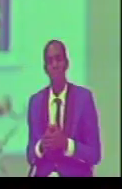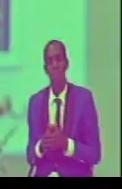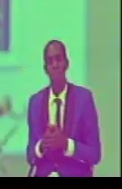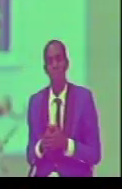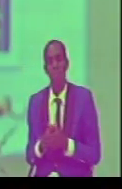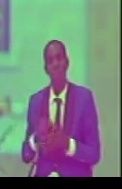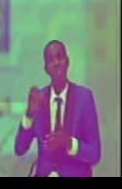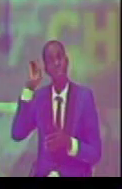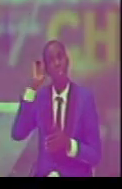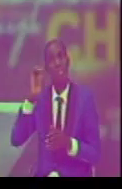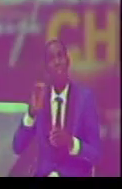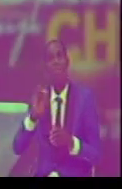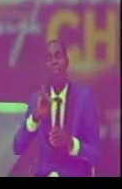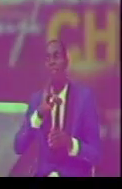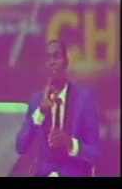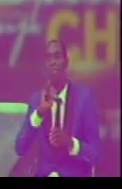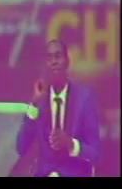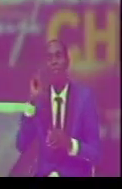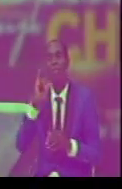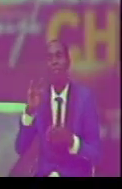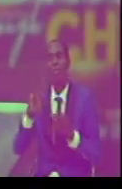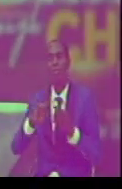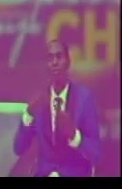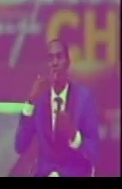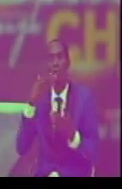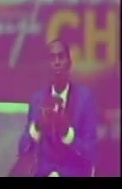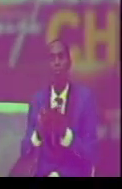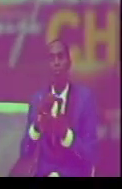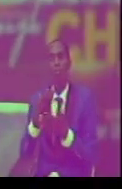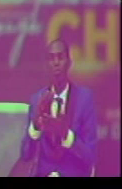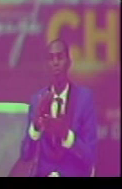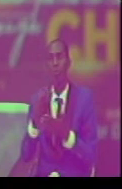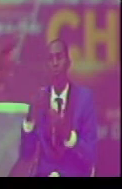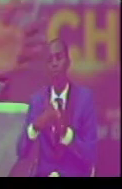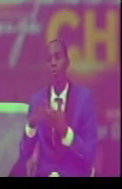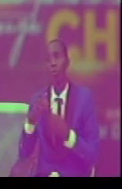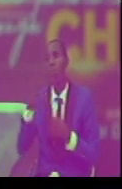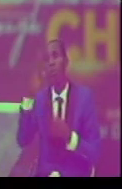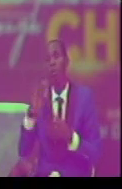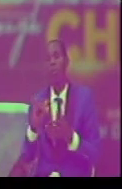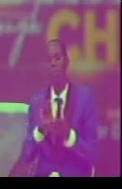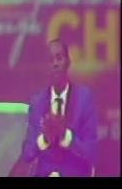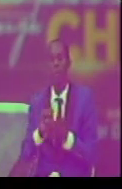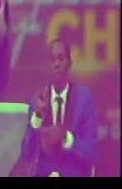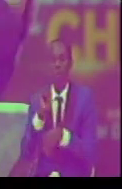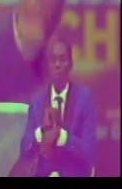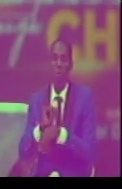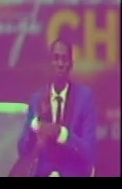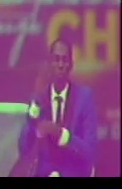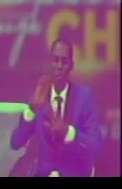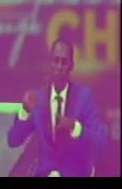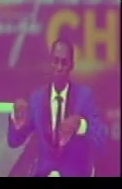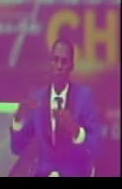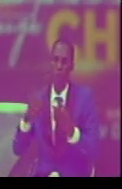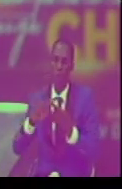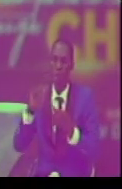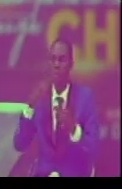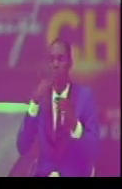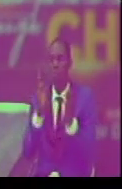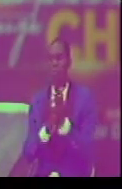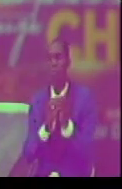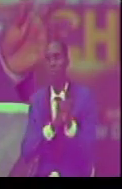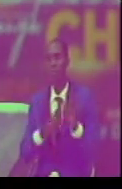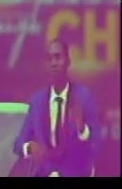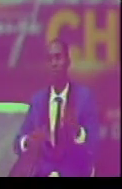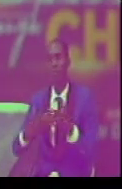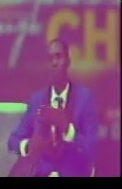Praise the Lord. He's testifying to the goodness of God in his life. That job was offered to him.